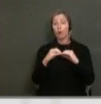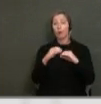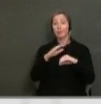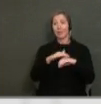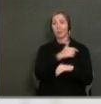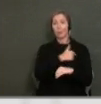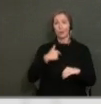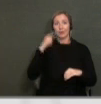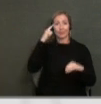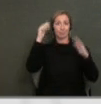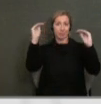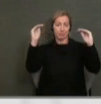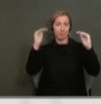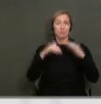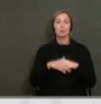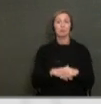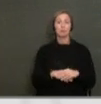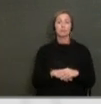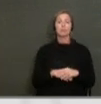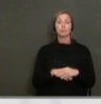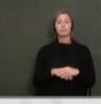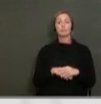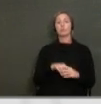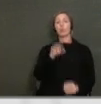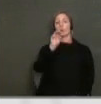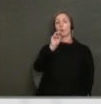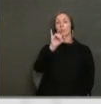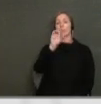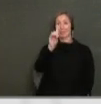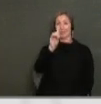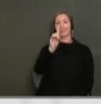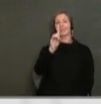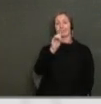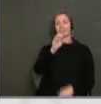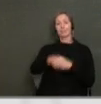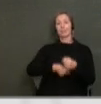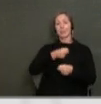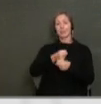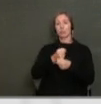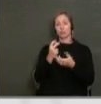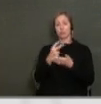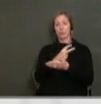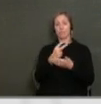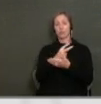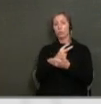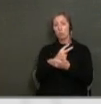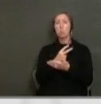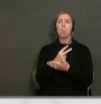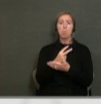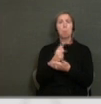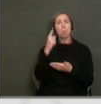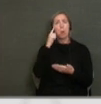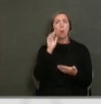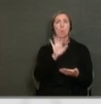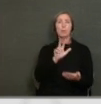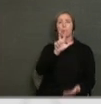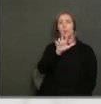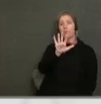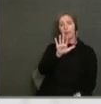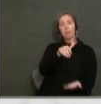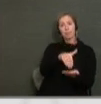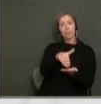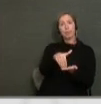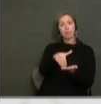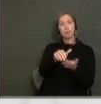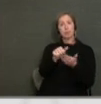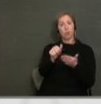in the budget. So when we did our mid-year review with the City Council, we were anticipating about $35 million